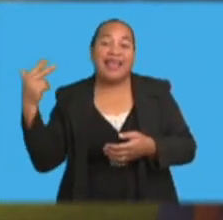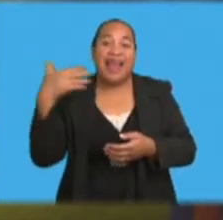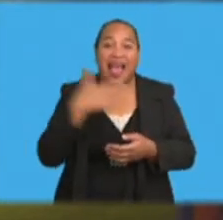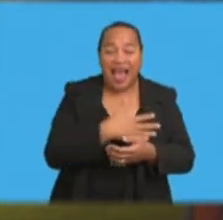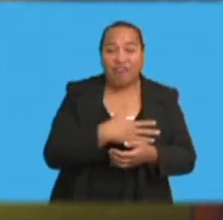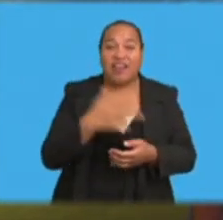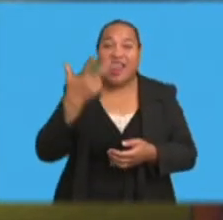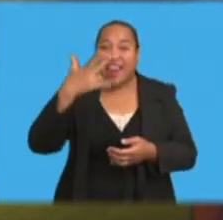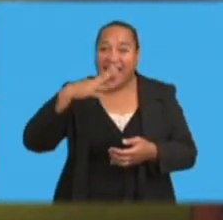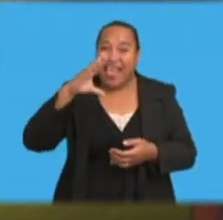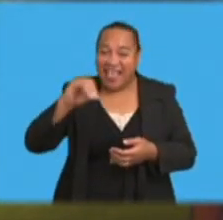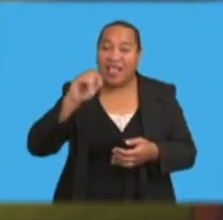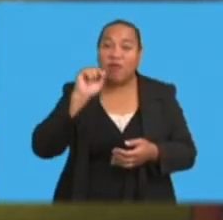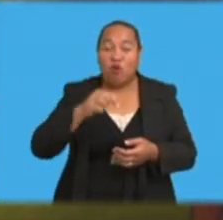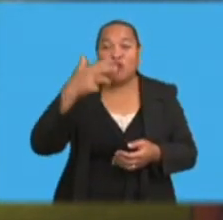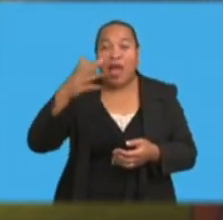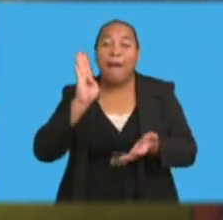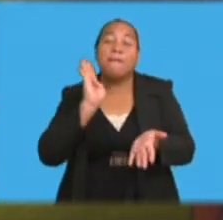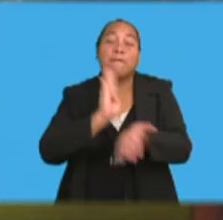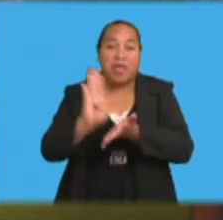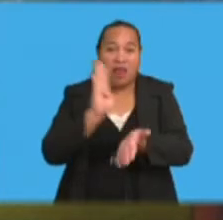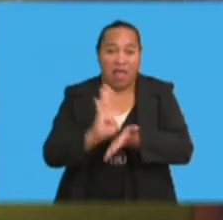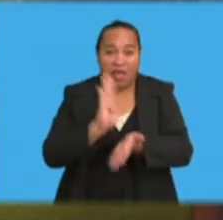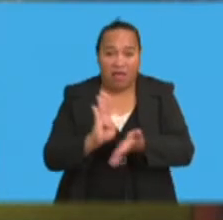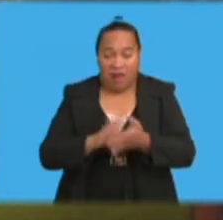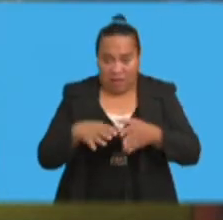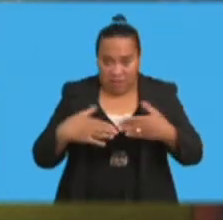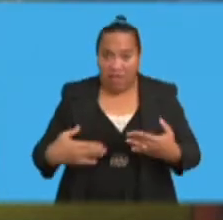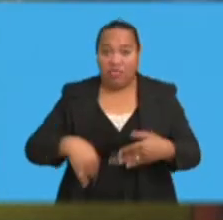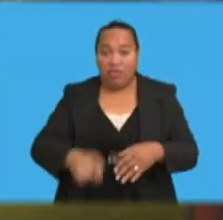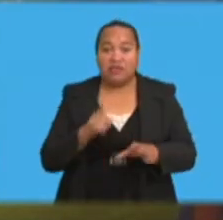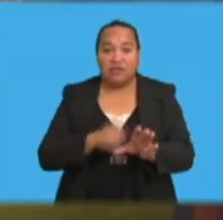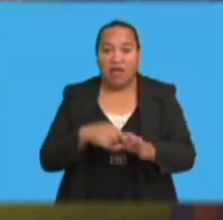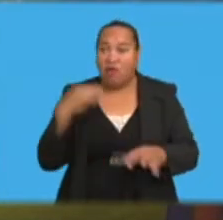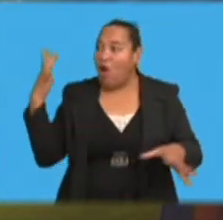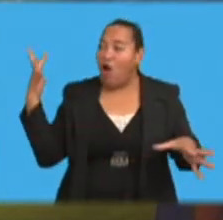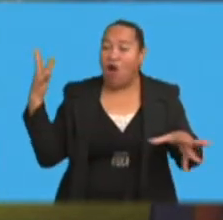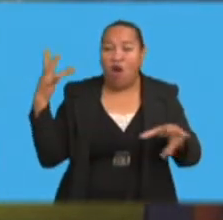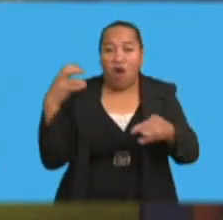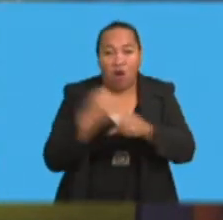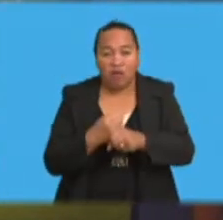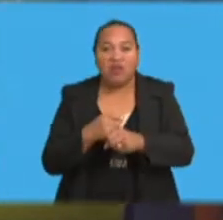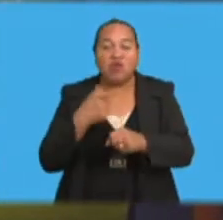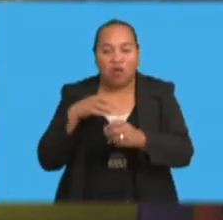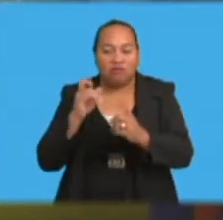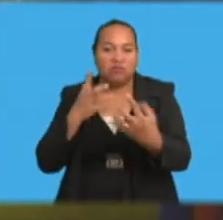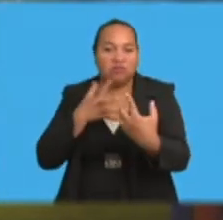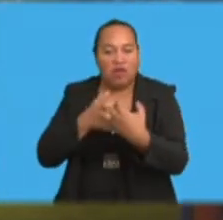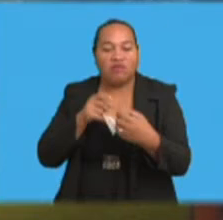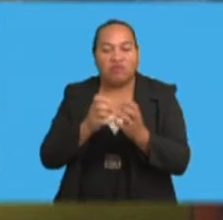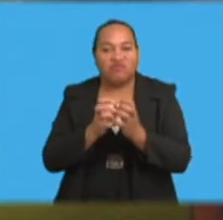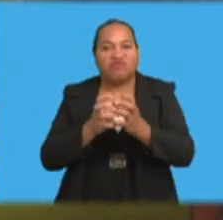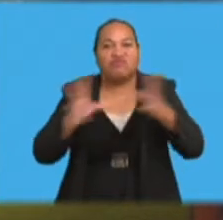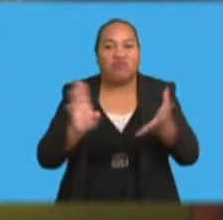$818.9 million as at 13 April of this year. This is very much in line with the growth in the financial system alluded to earlier on,